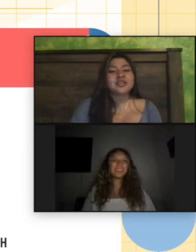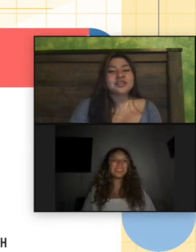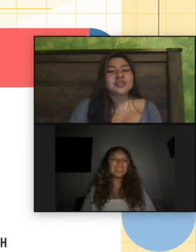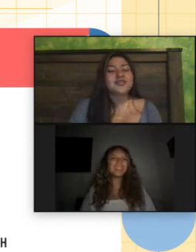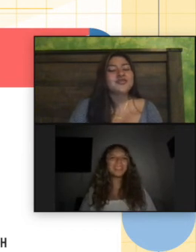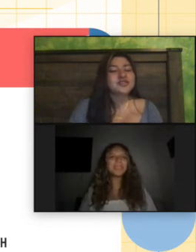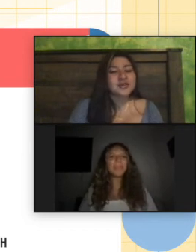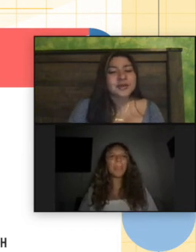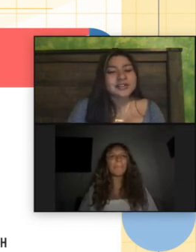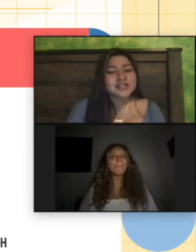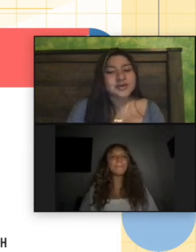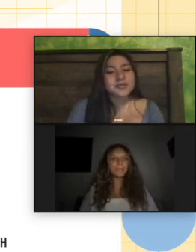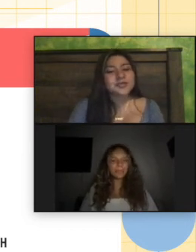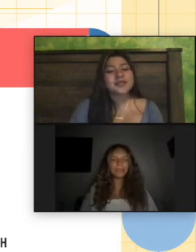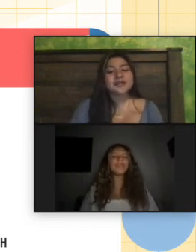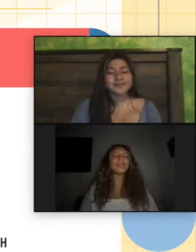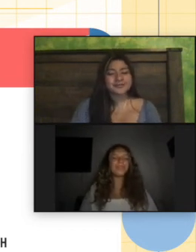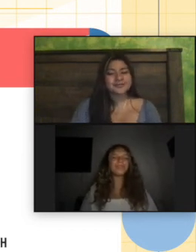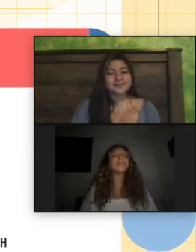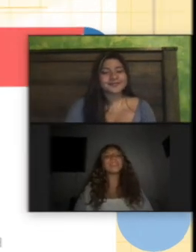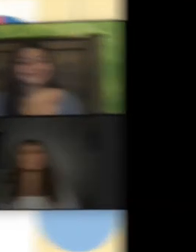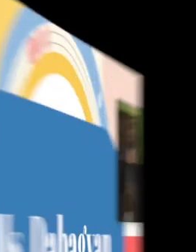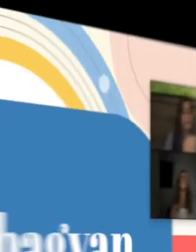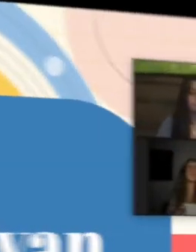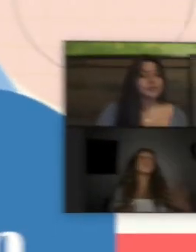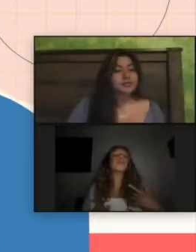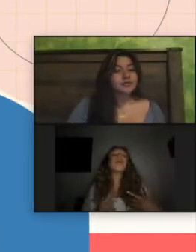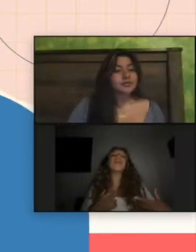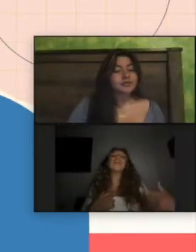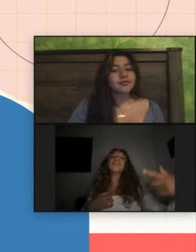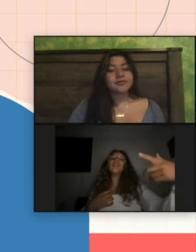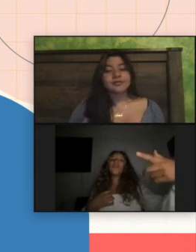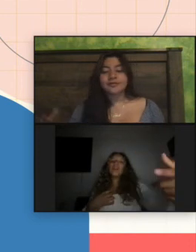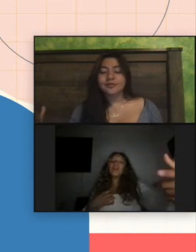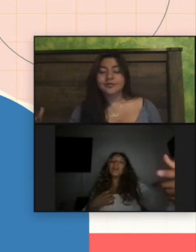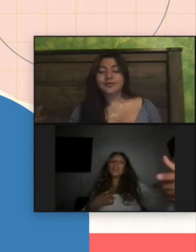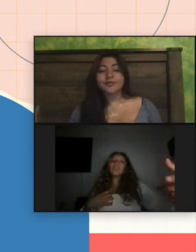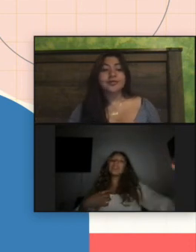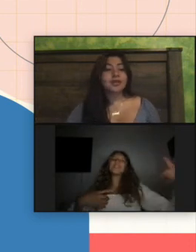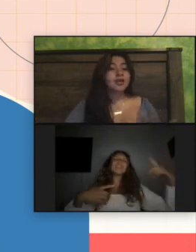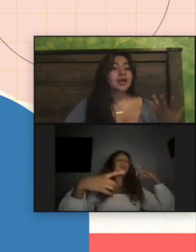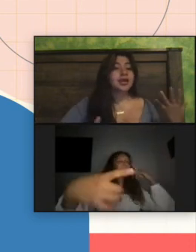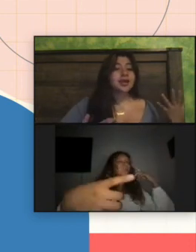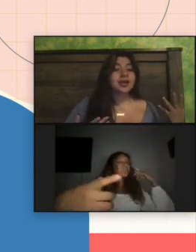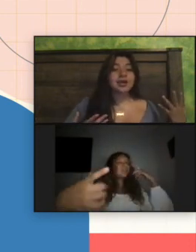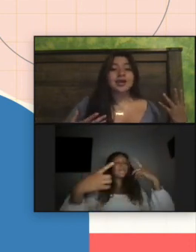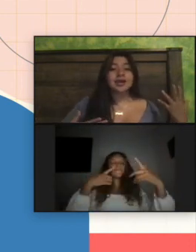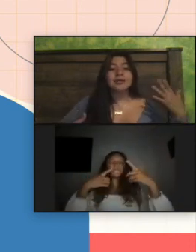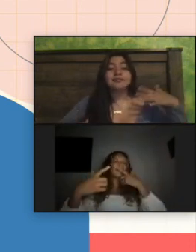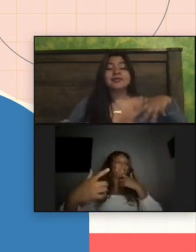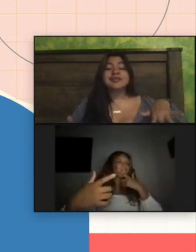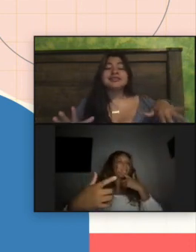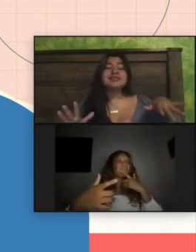wish your future the best too yeah a few words from the one the only